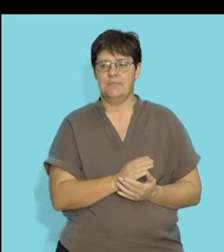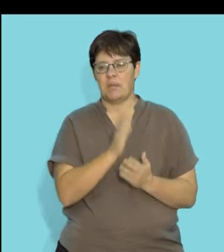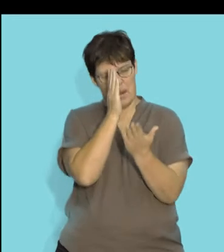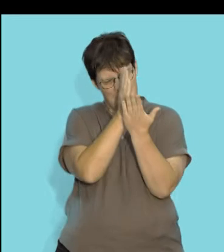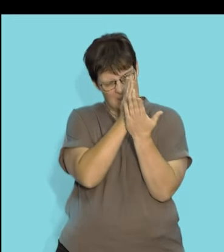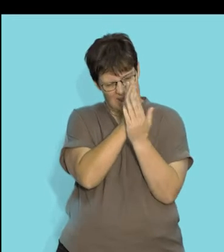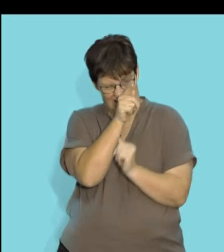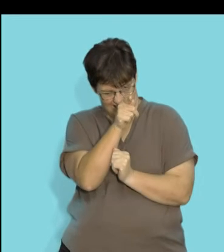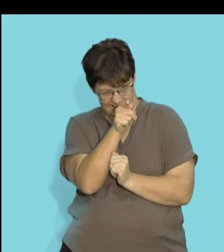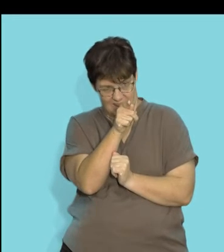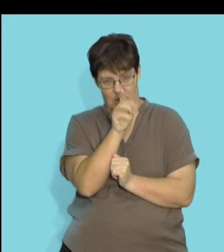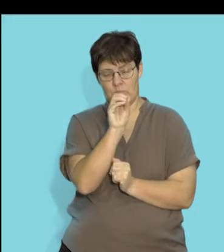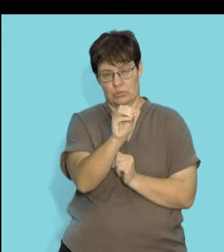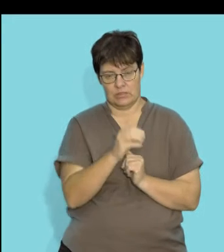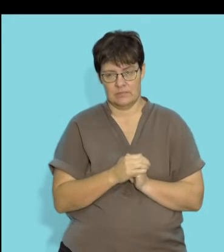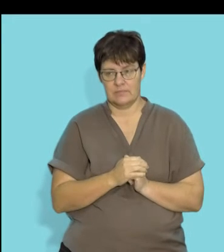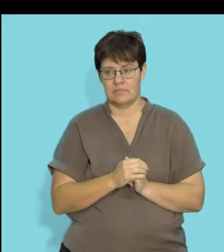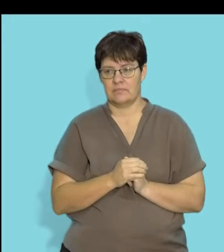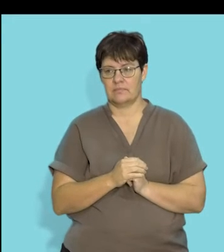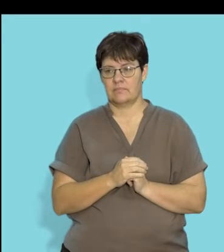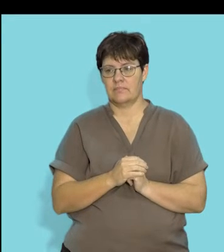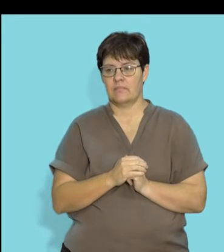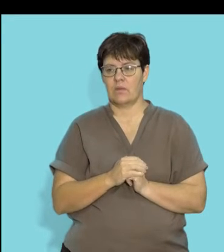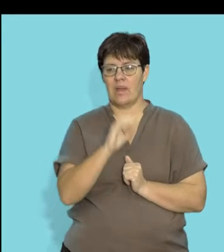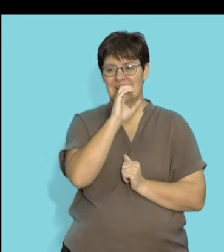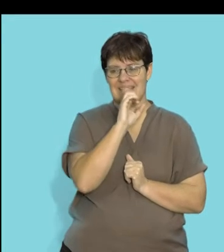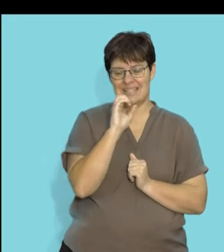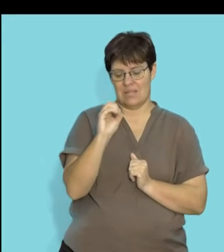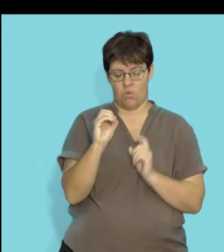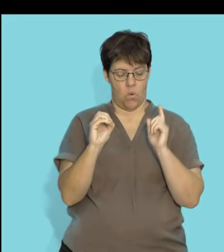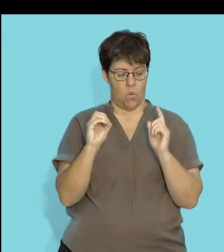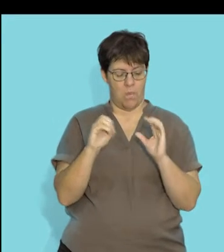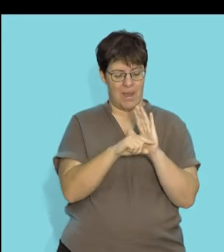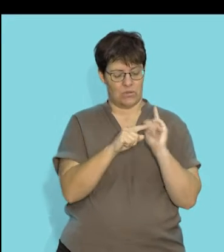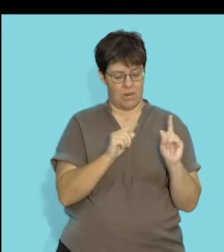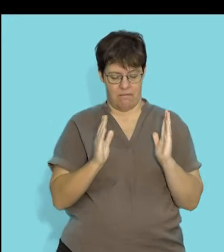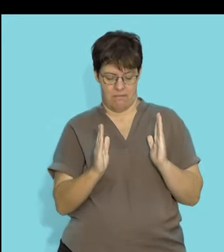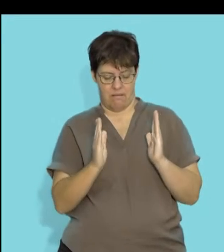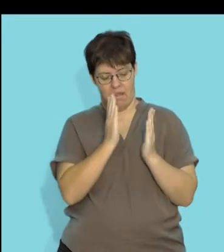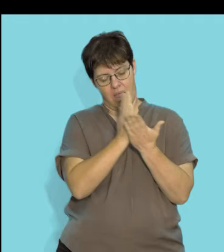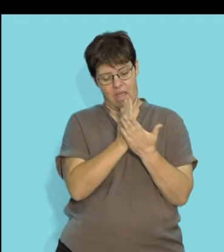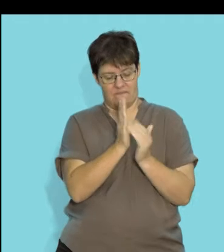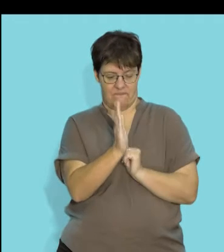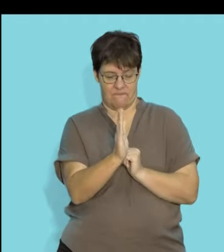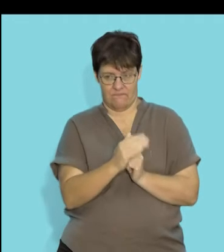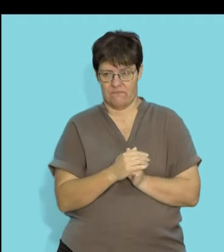make it the middle part of between 0 and -1.